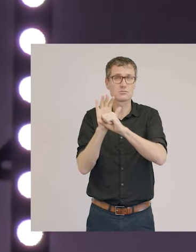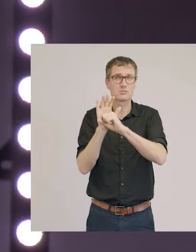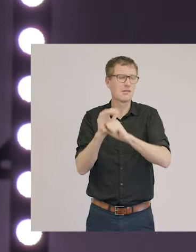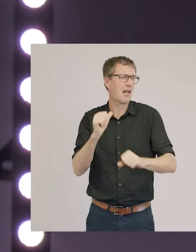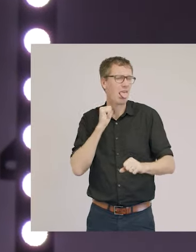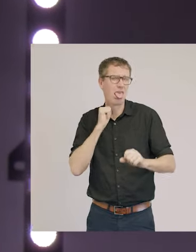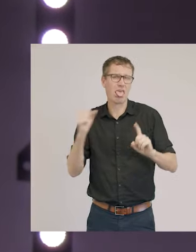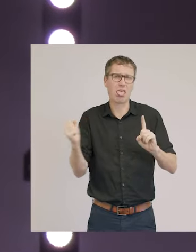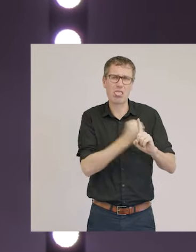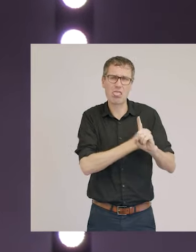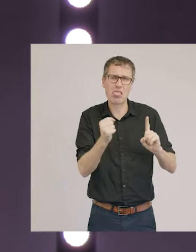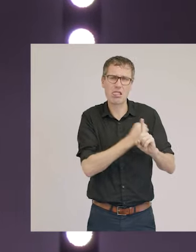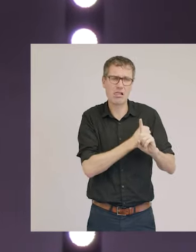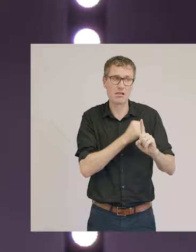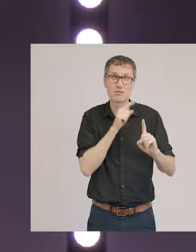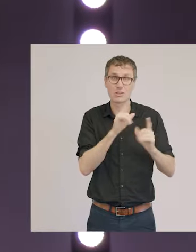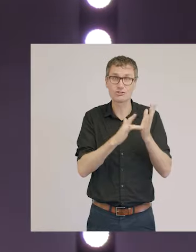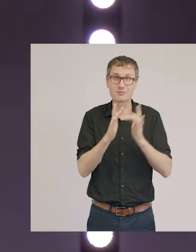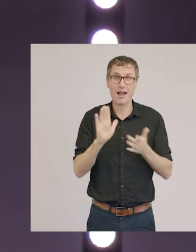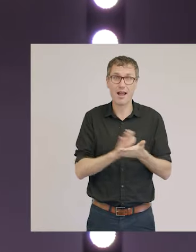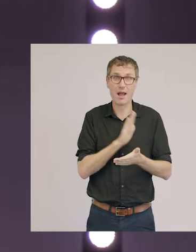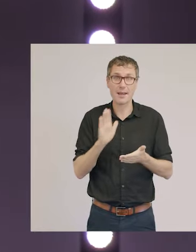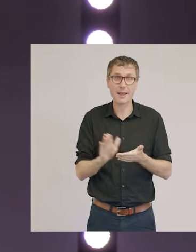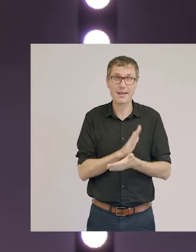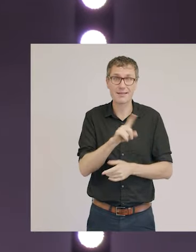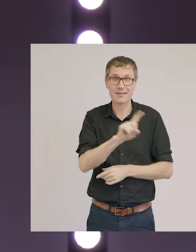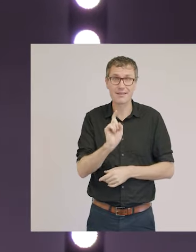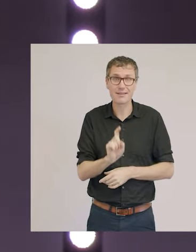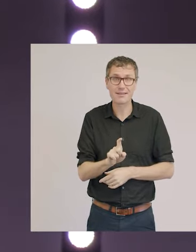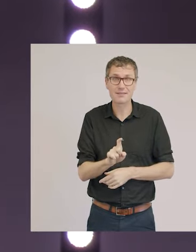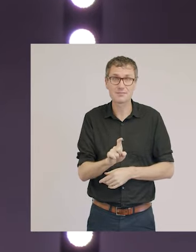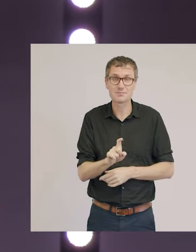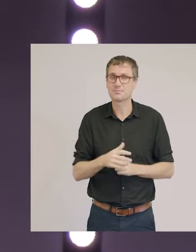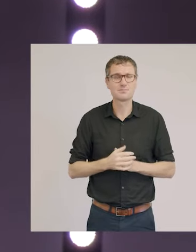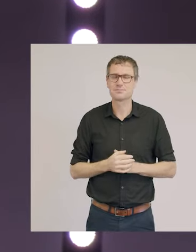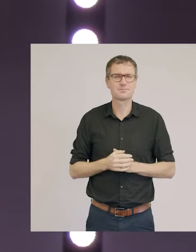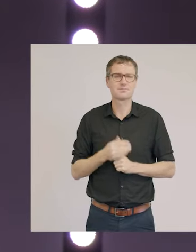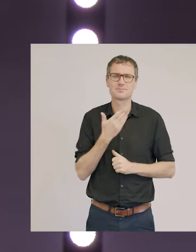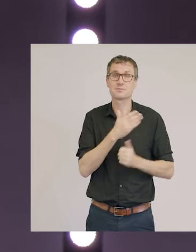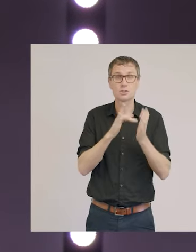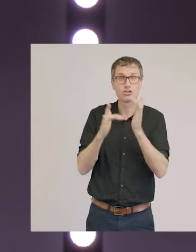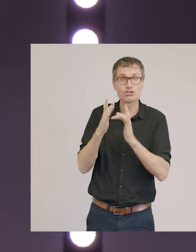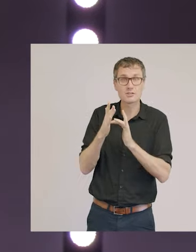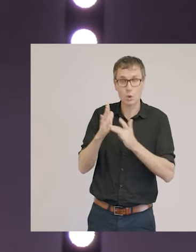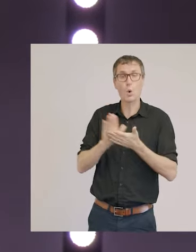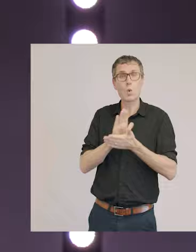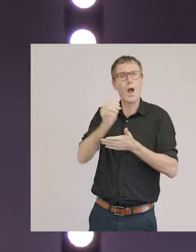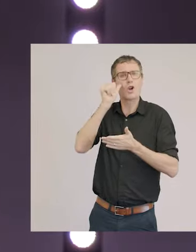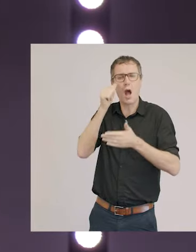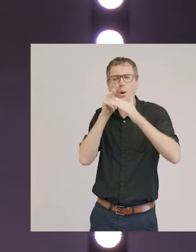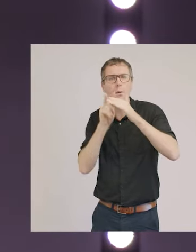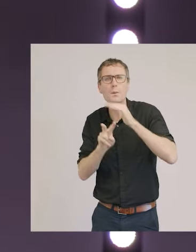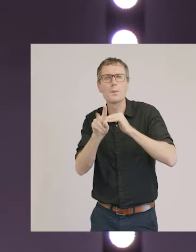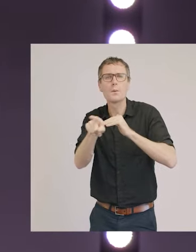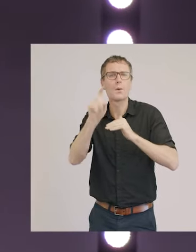was brutally beaten and tortured, do you think that made him happy? The Bible says he had joy for, you know,